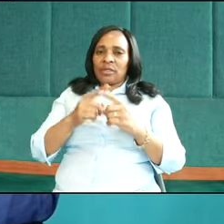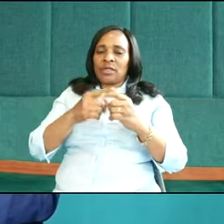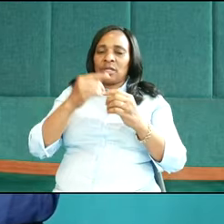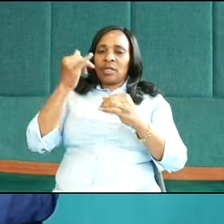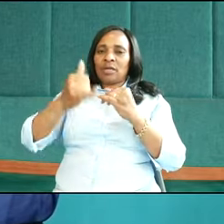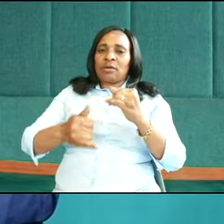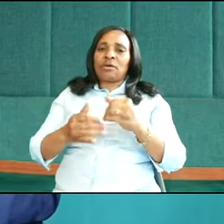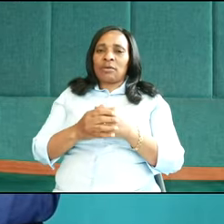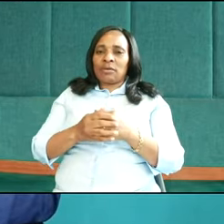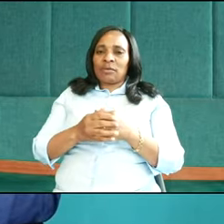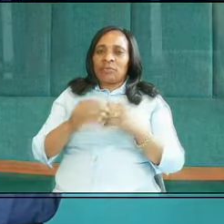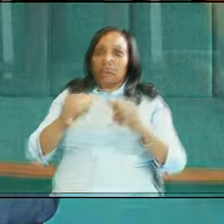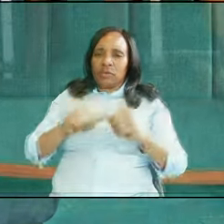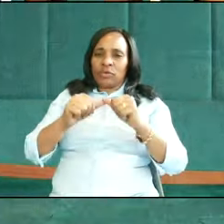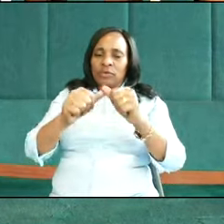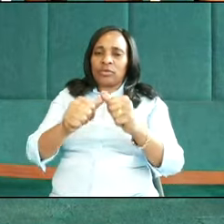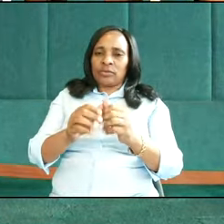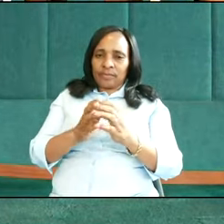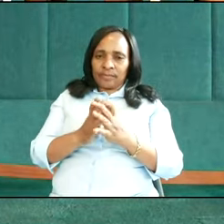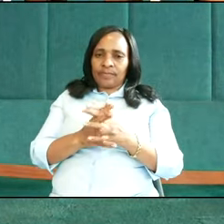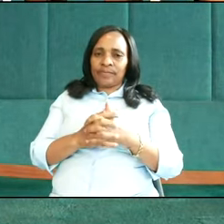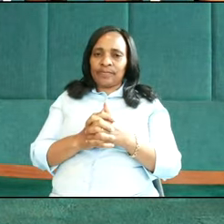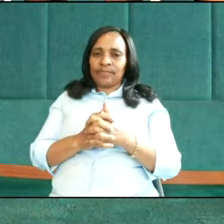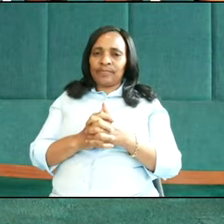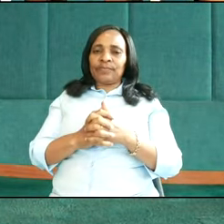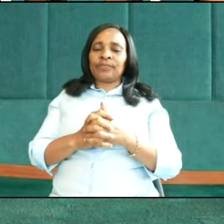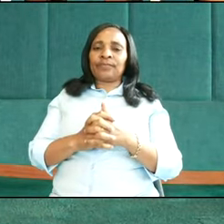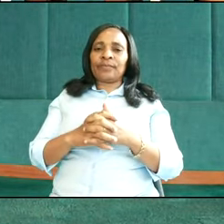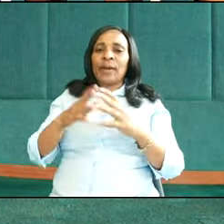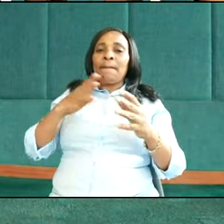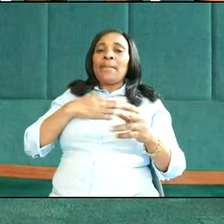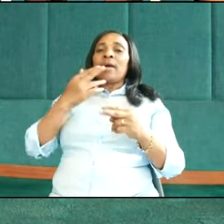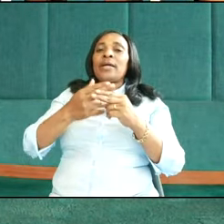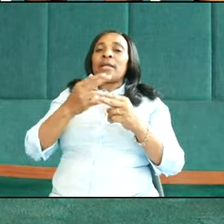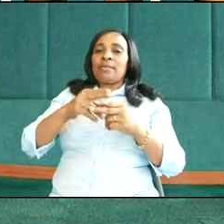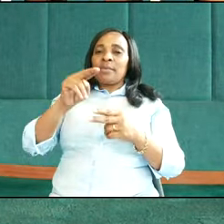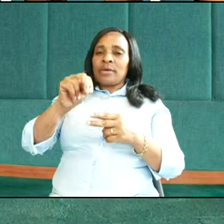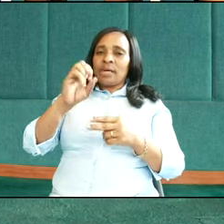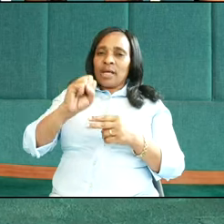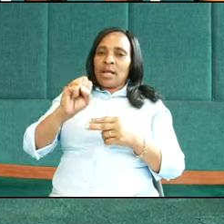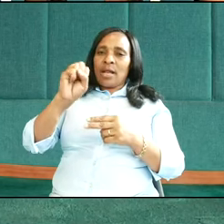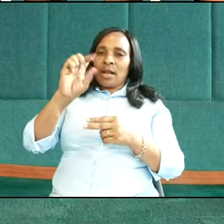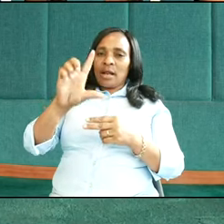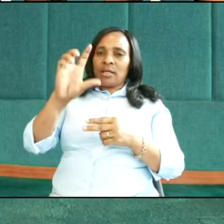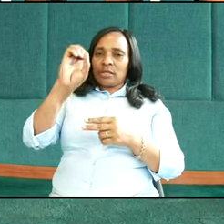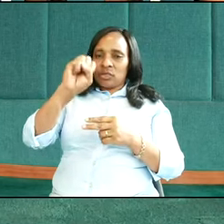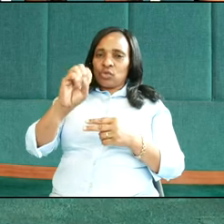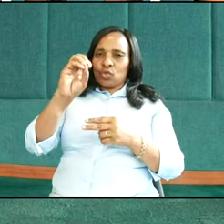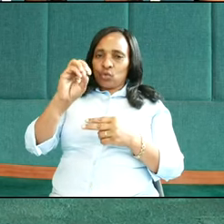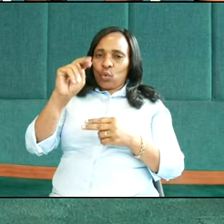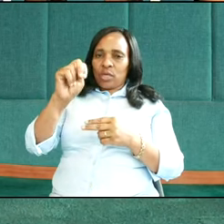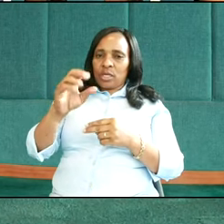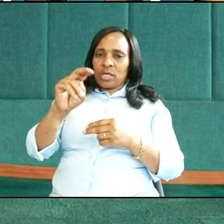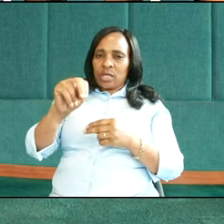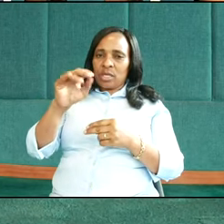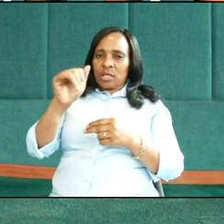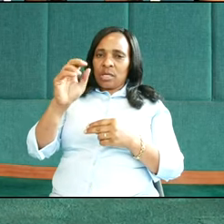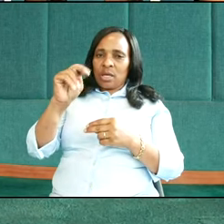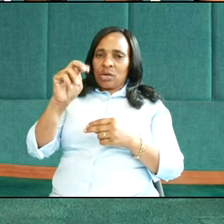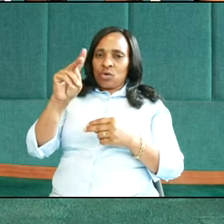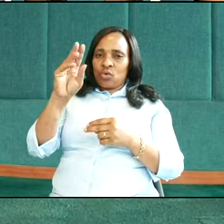end, John could pray for us. Go ahead. Yeah, my name is Nelson Yanumba. I'm John